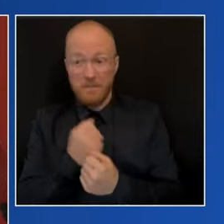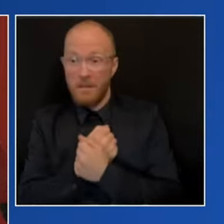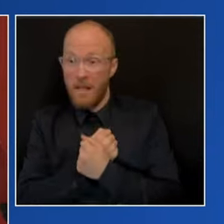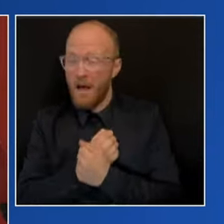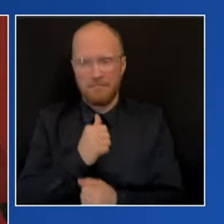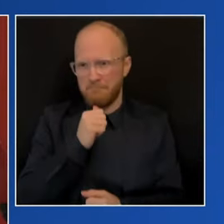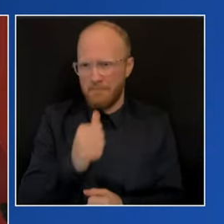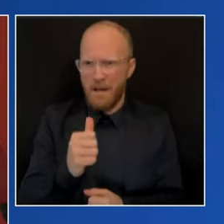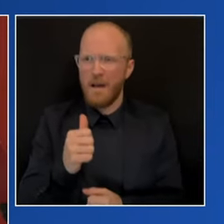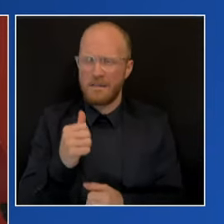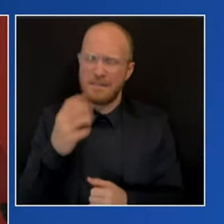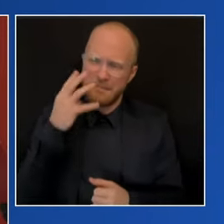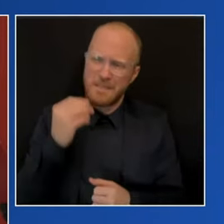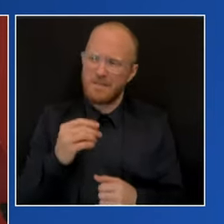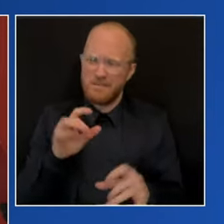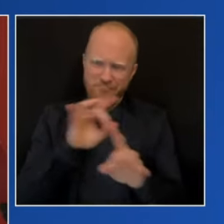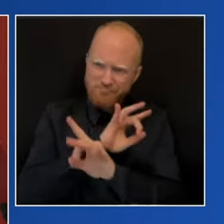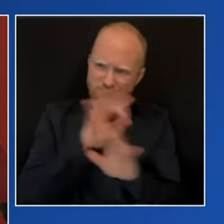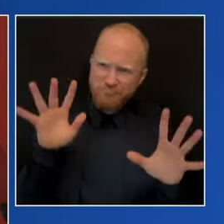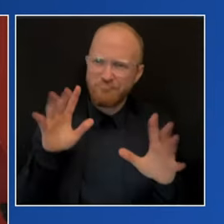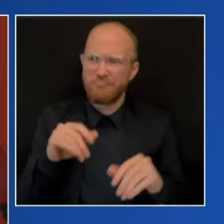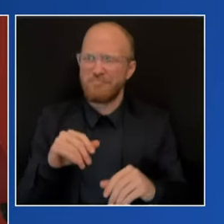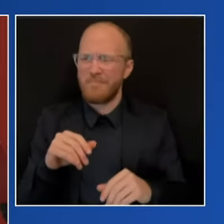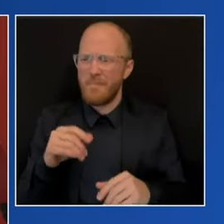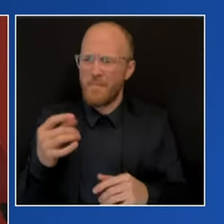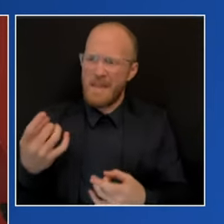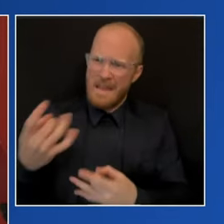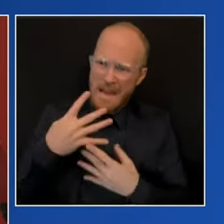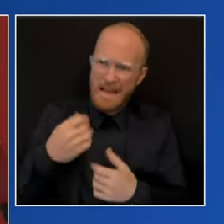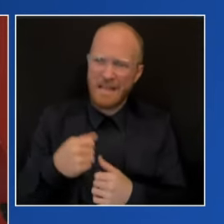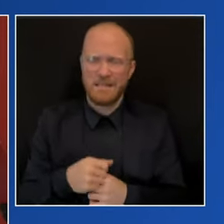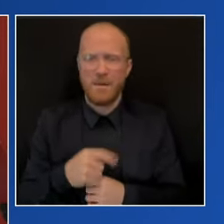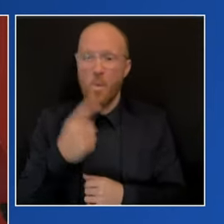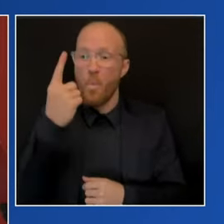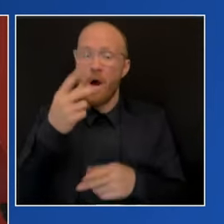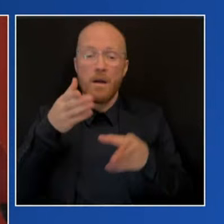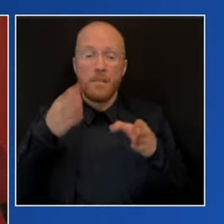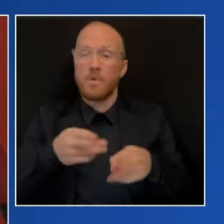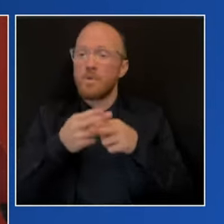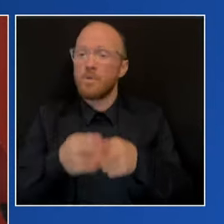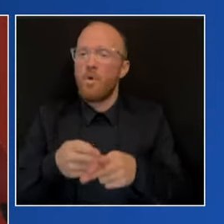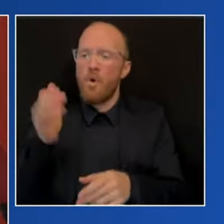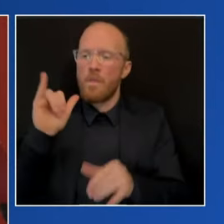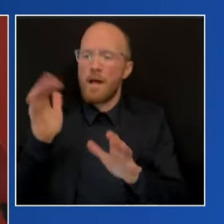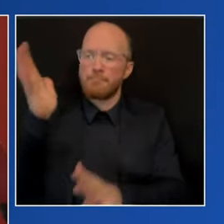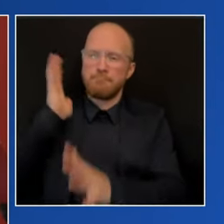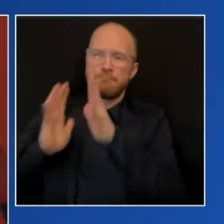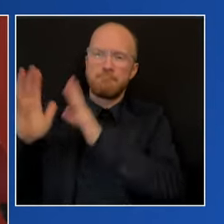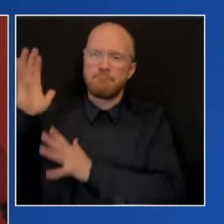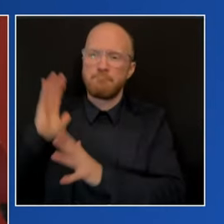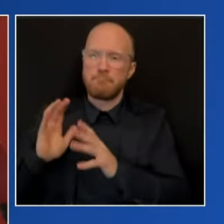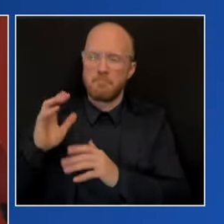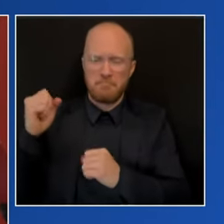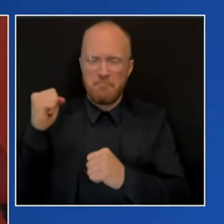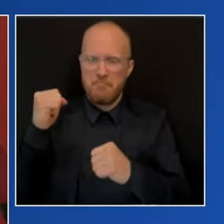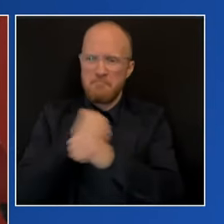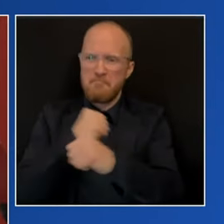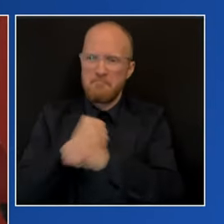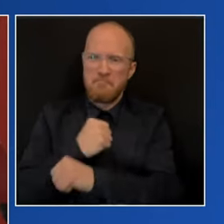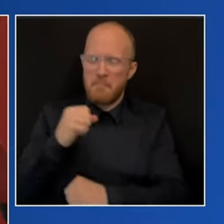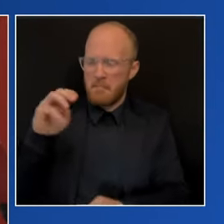Police officer called it a medieval battle. That same officer was called vile racist